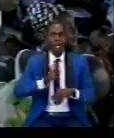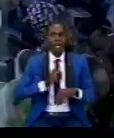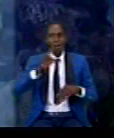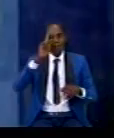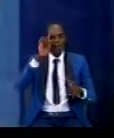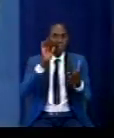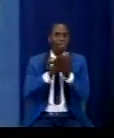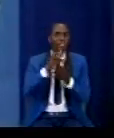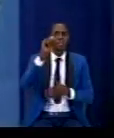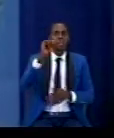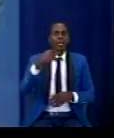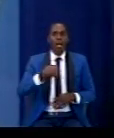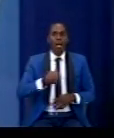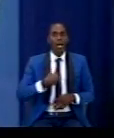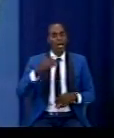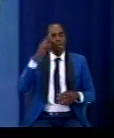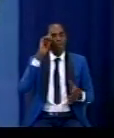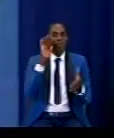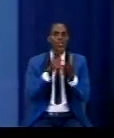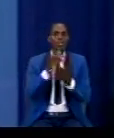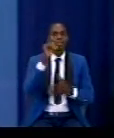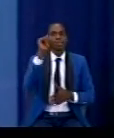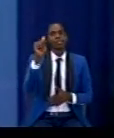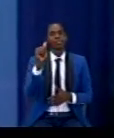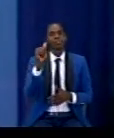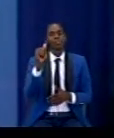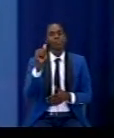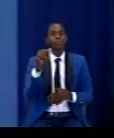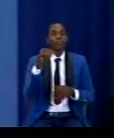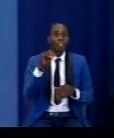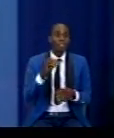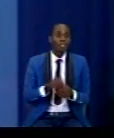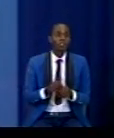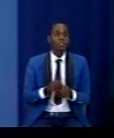shall they cast out devils. They